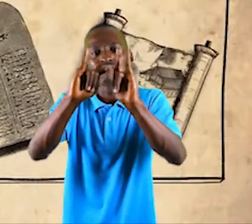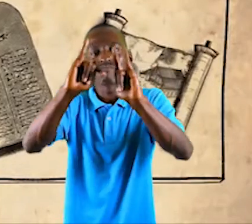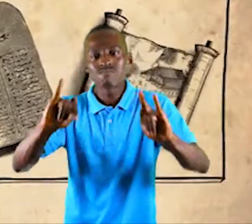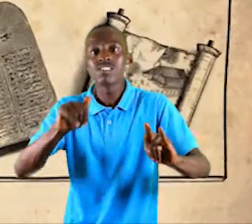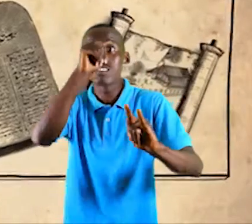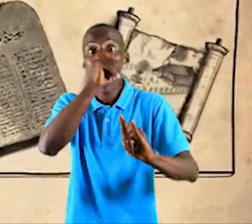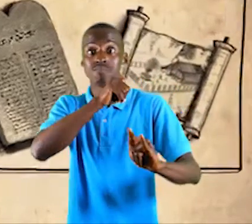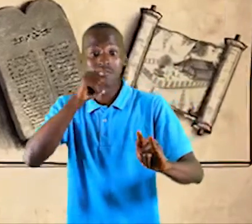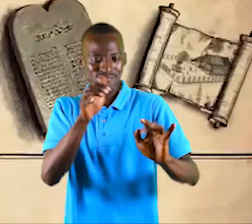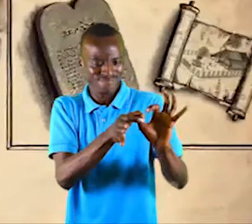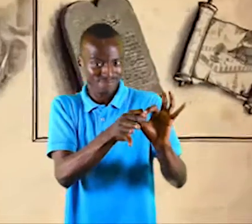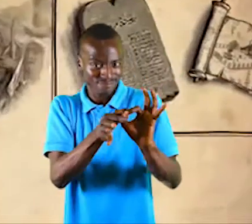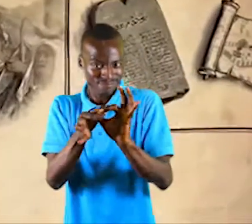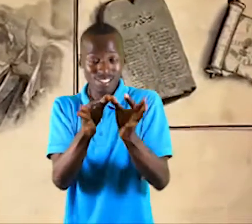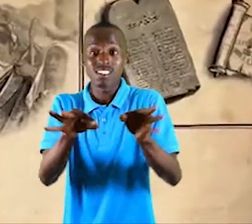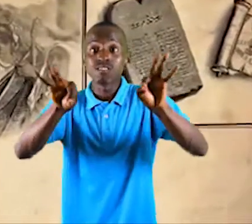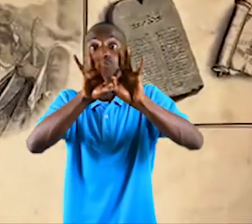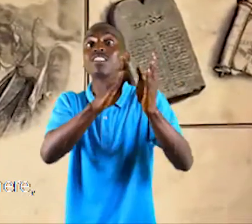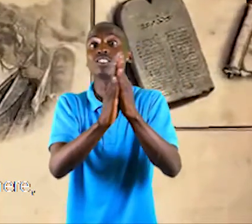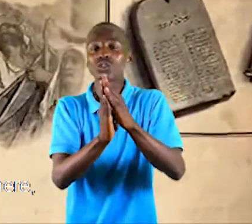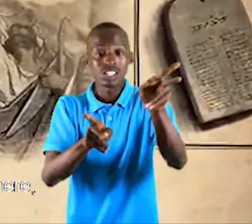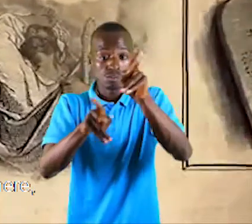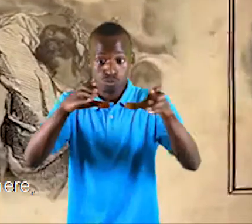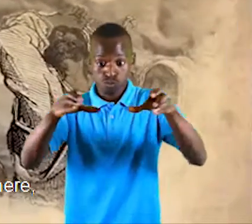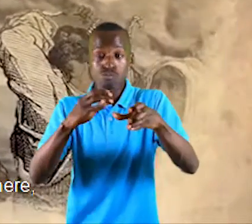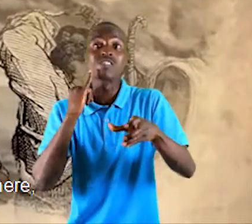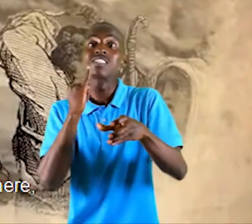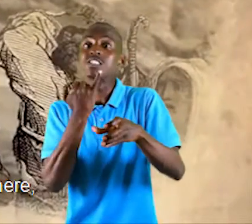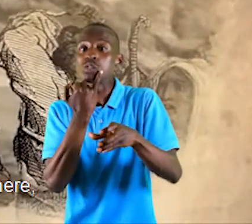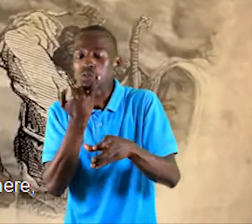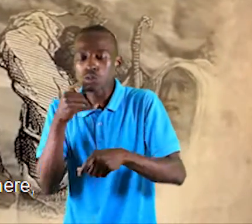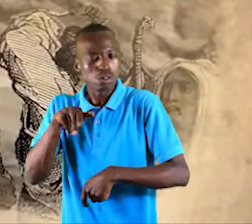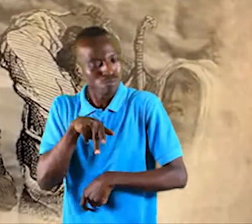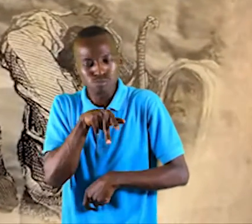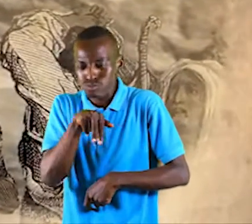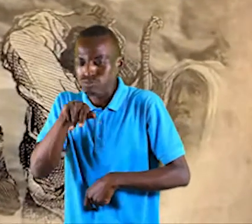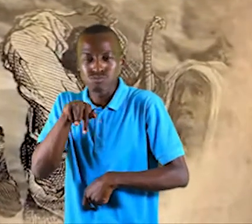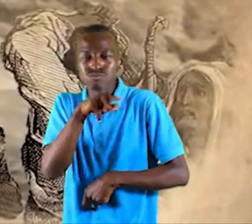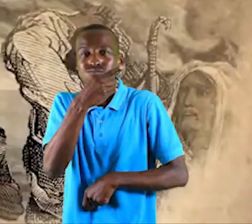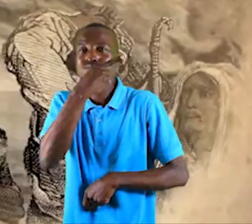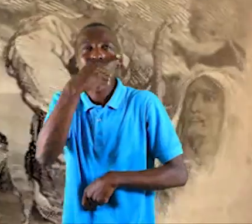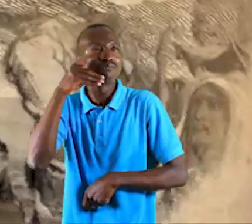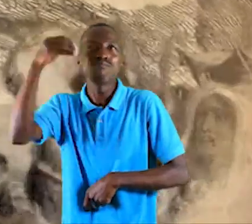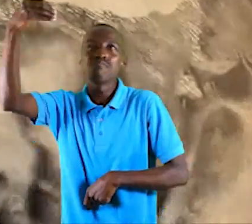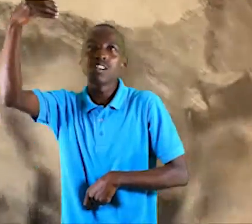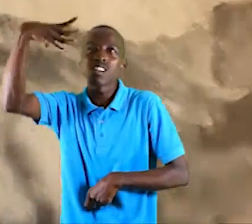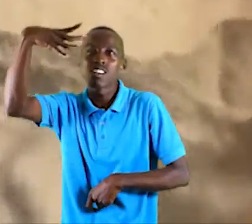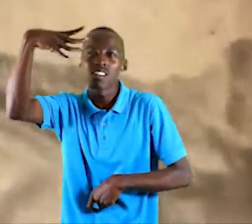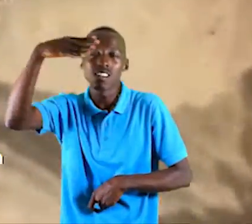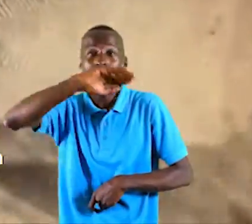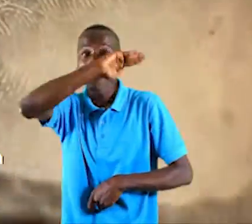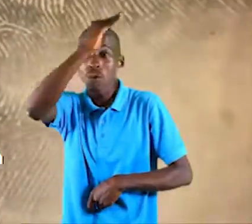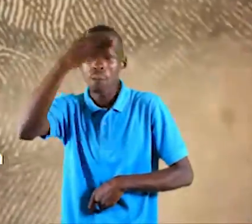And what links these two halves together is this crucial story. The people of Israel, they're out in the middle of nowhere. They find themselves at the foot of this mountain